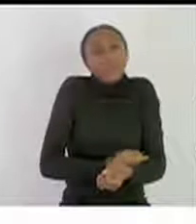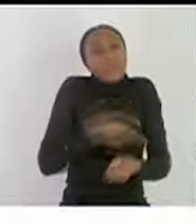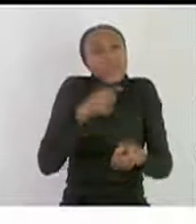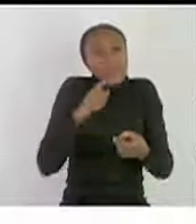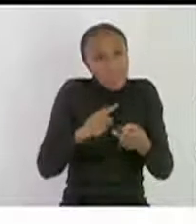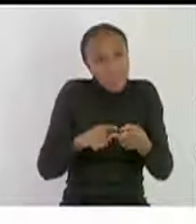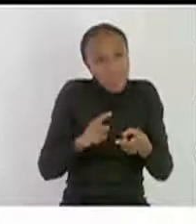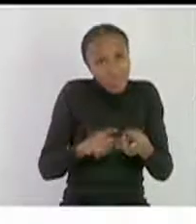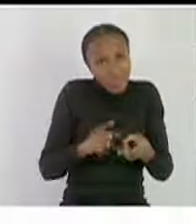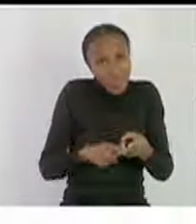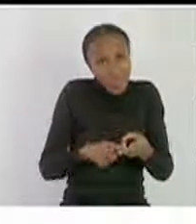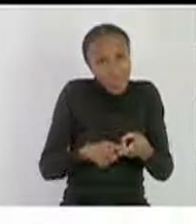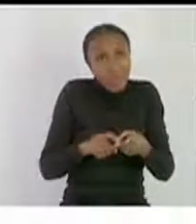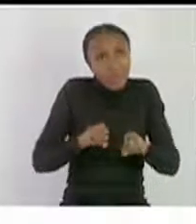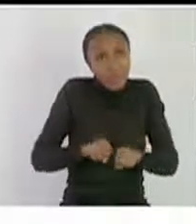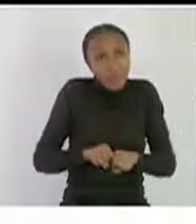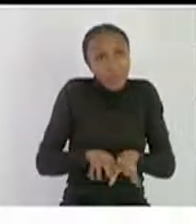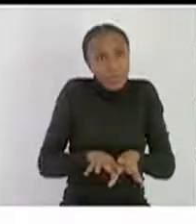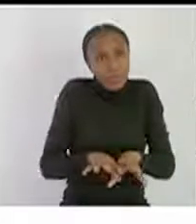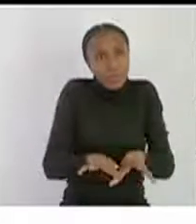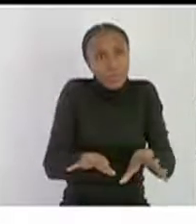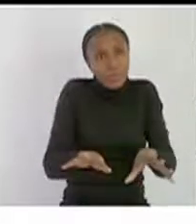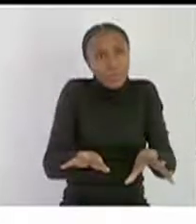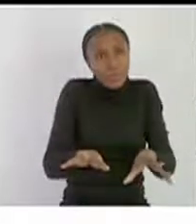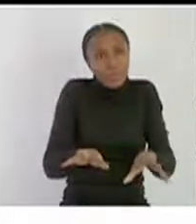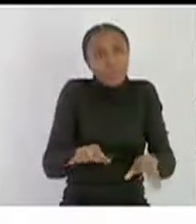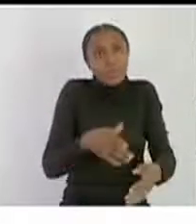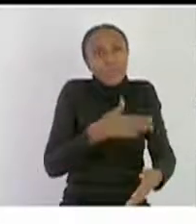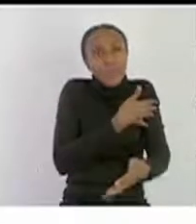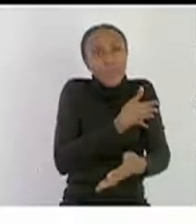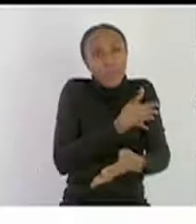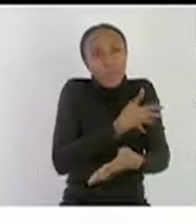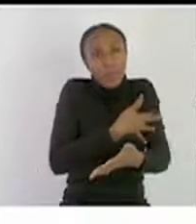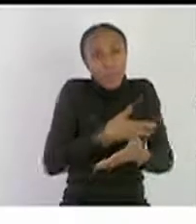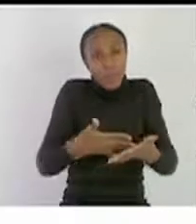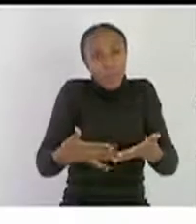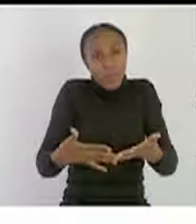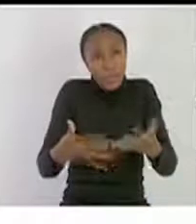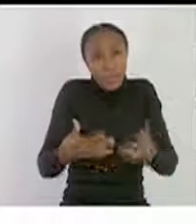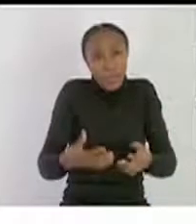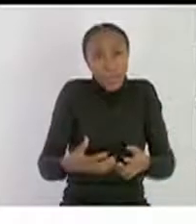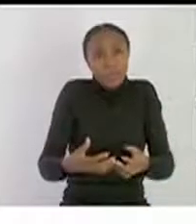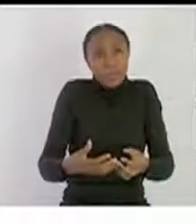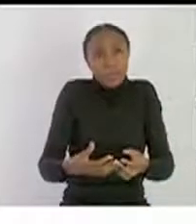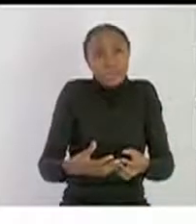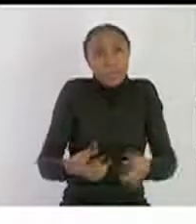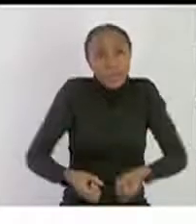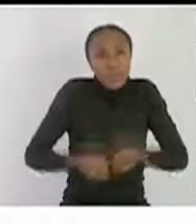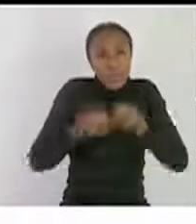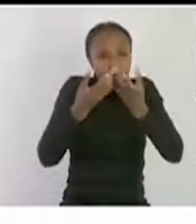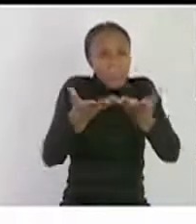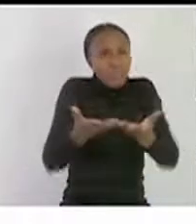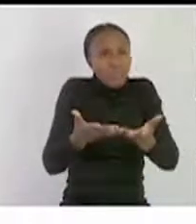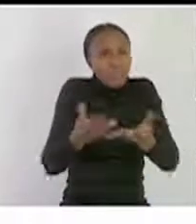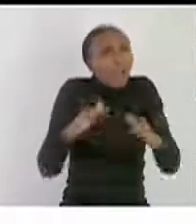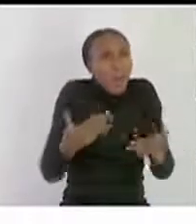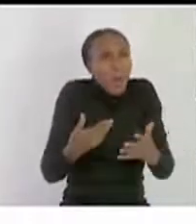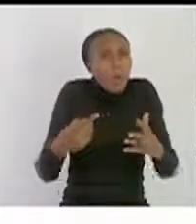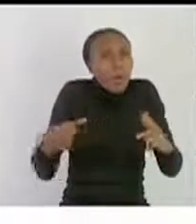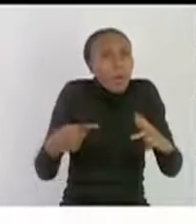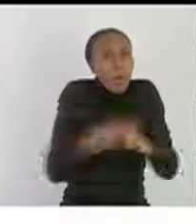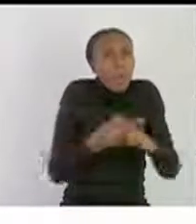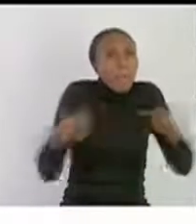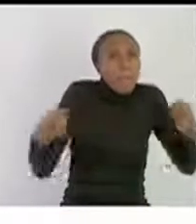HIV is also transmitted through blood transfusion. For example, when you are in an accident and you lose a lot of